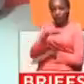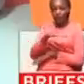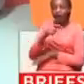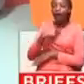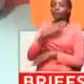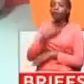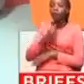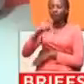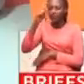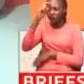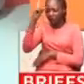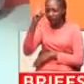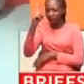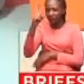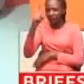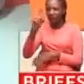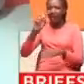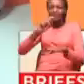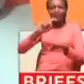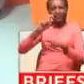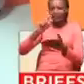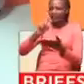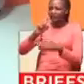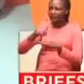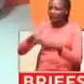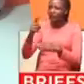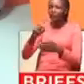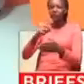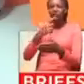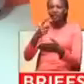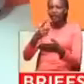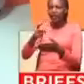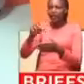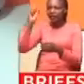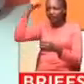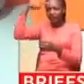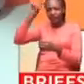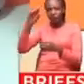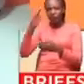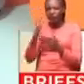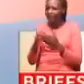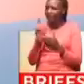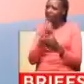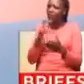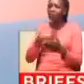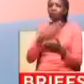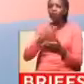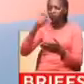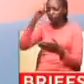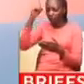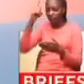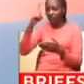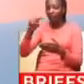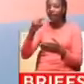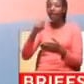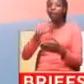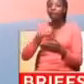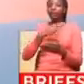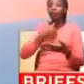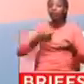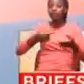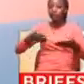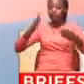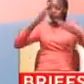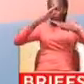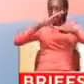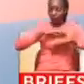and just understand when you mean your star had been covered, what did you do and what happened? Yeah. I want us to take a short break. And when we return, indeed,